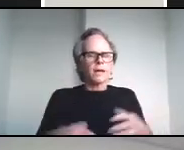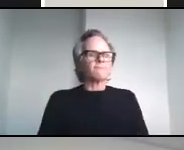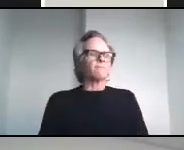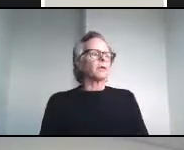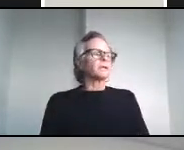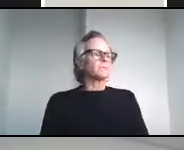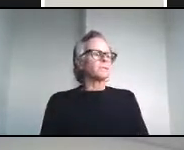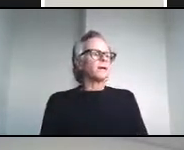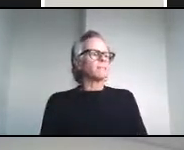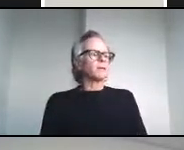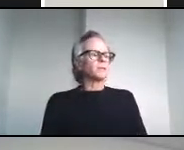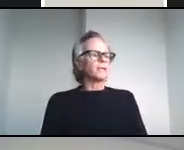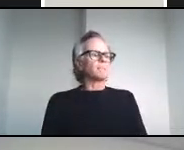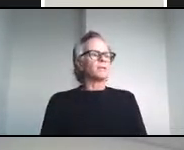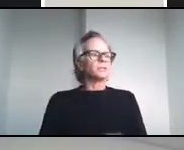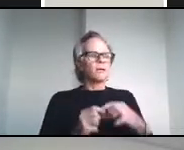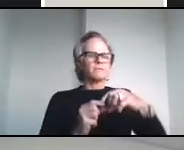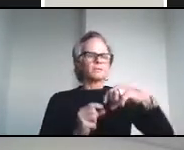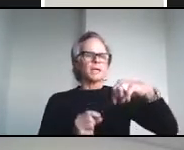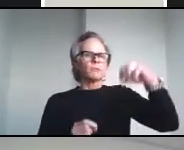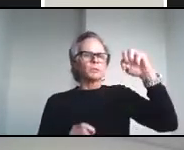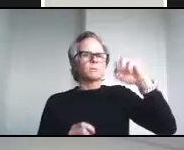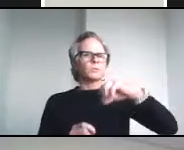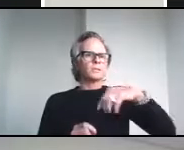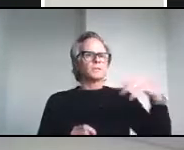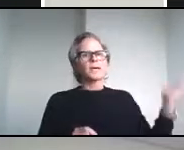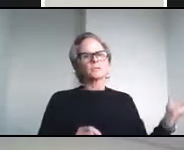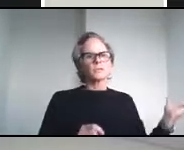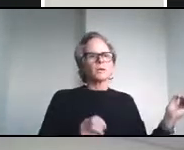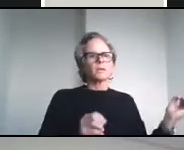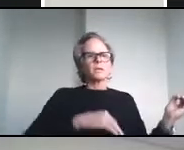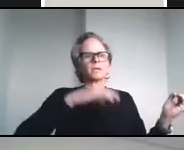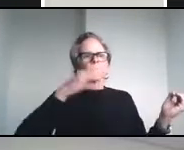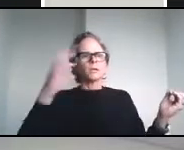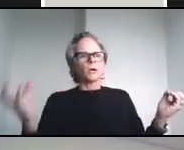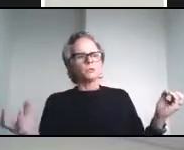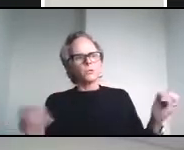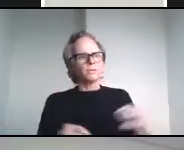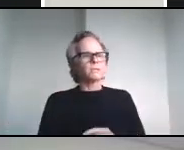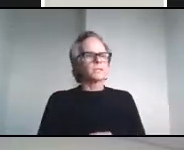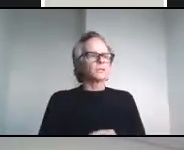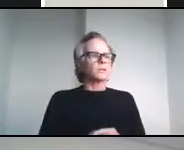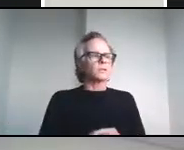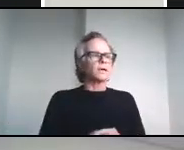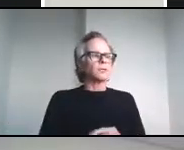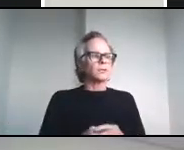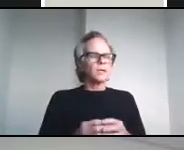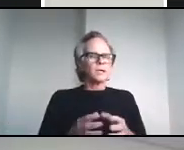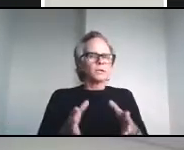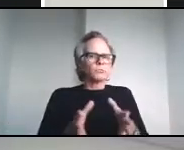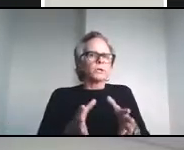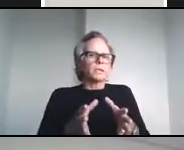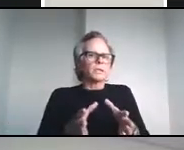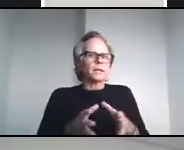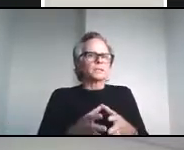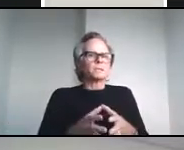the lifeblood of this library. They take place, they're kind of sandwiched between the stacks on one end and the large enormous desk on the other.